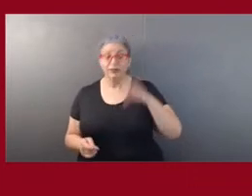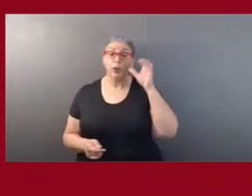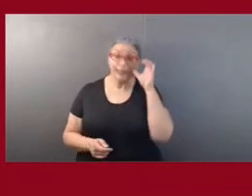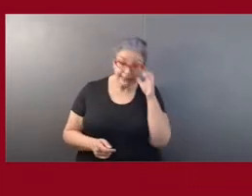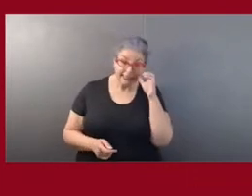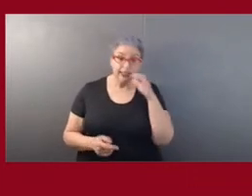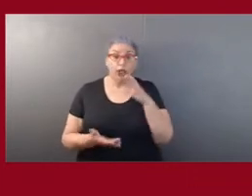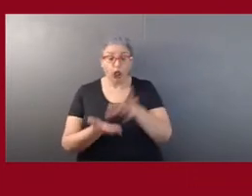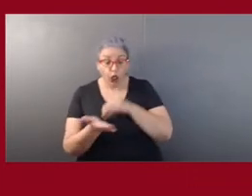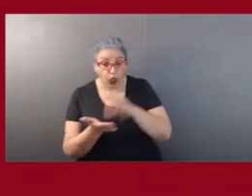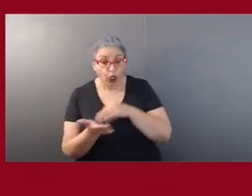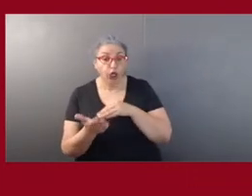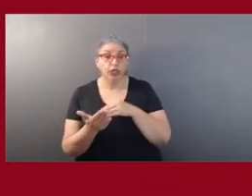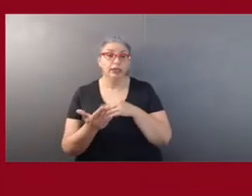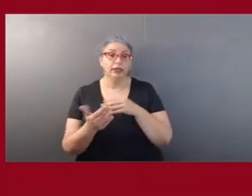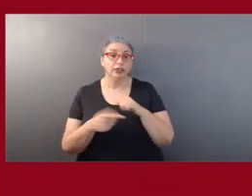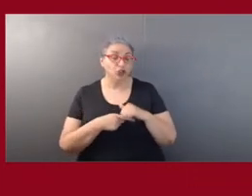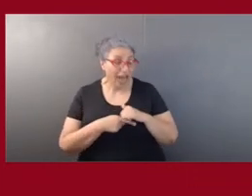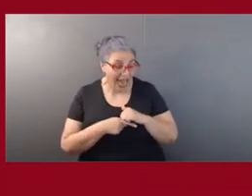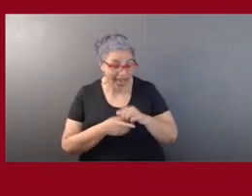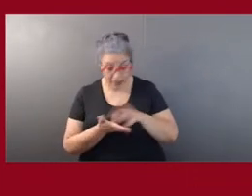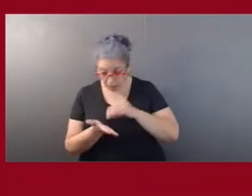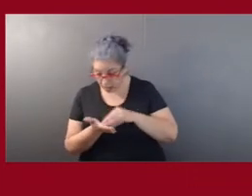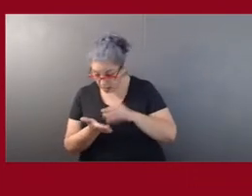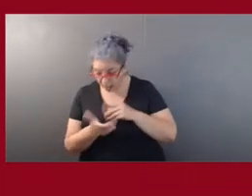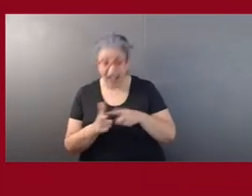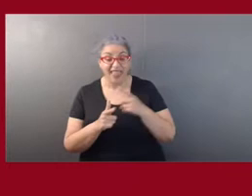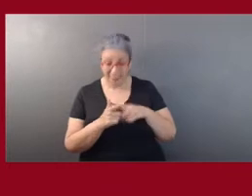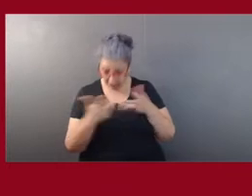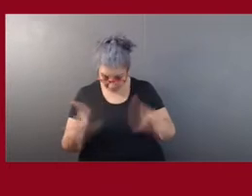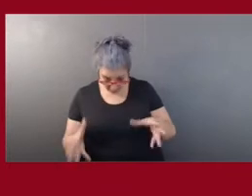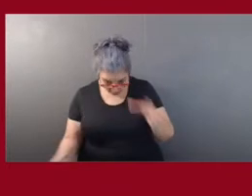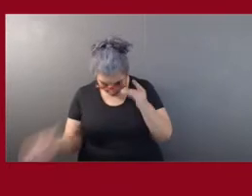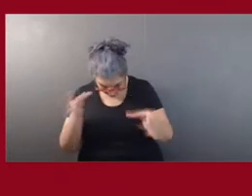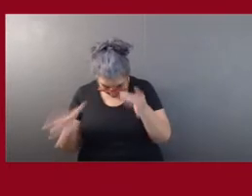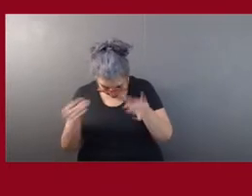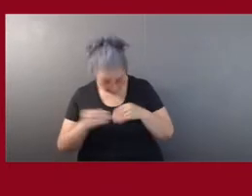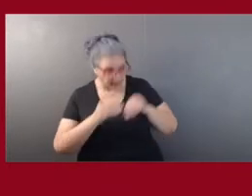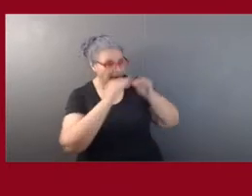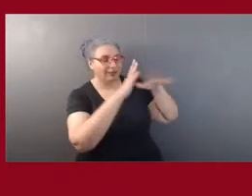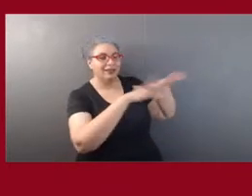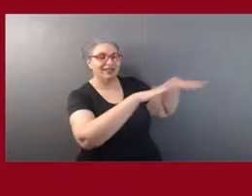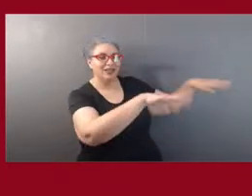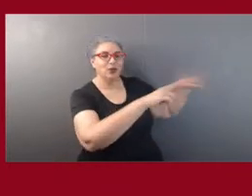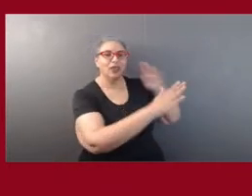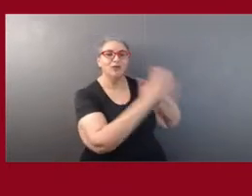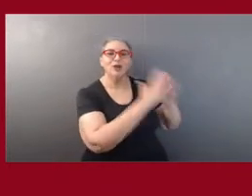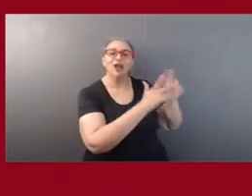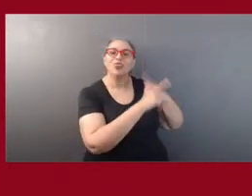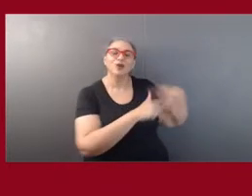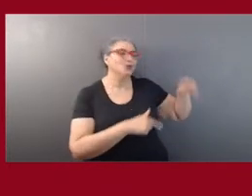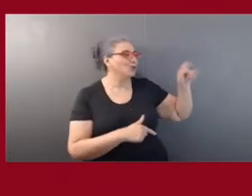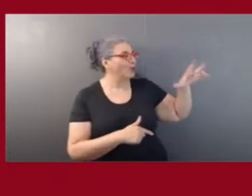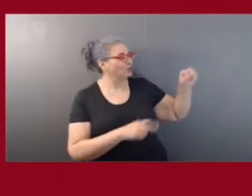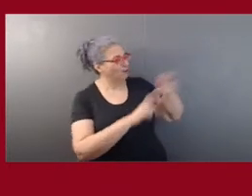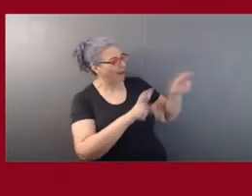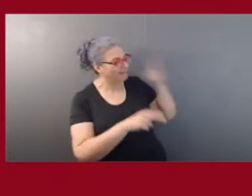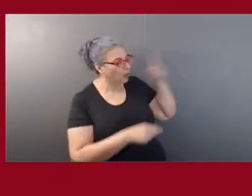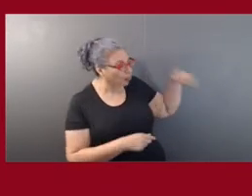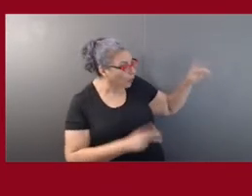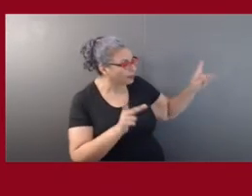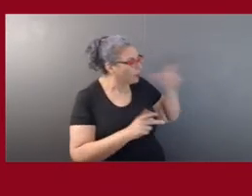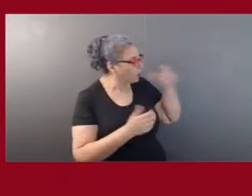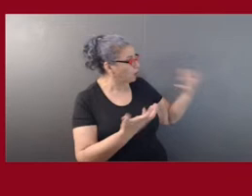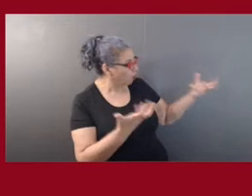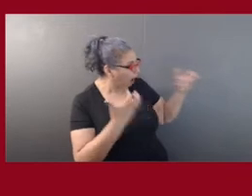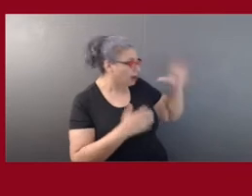listening and it's reflecting that back out to the community so that those tools are provided for the people that are looking for those skilled